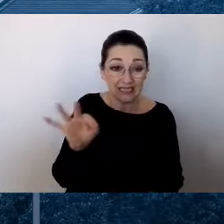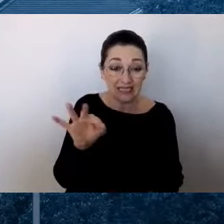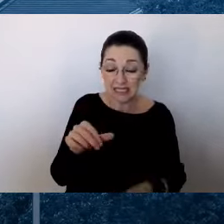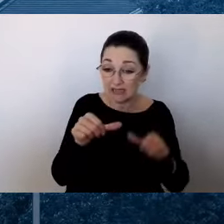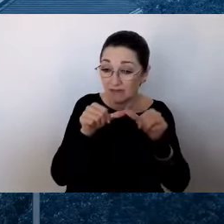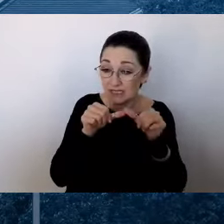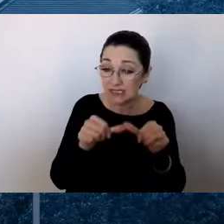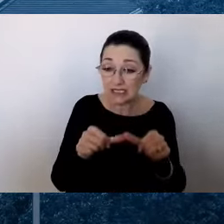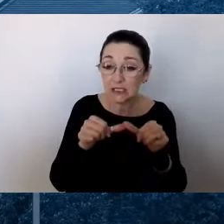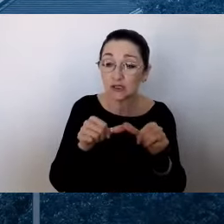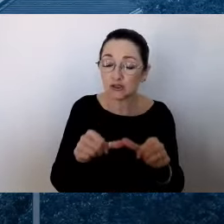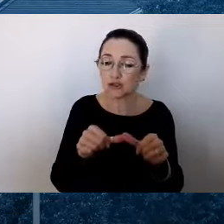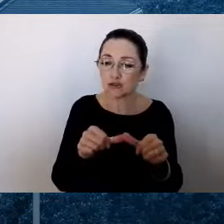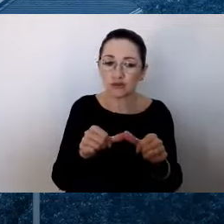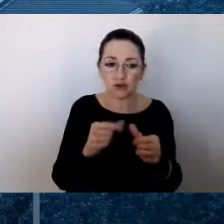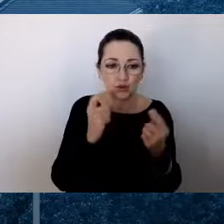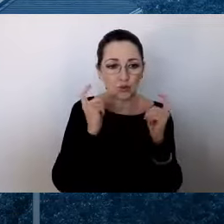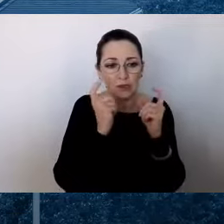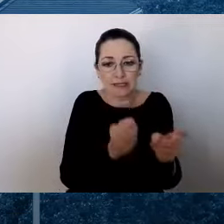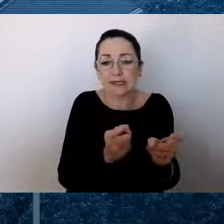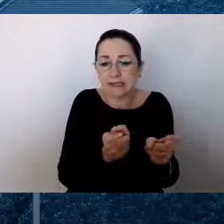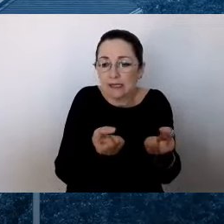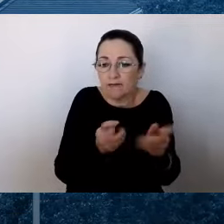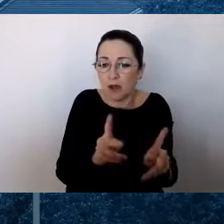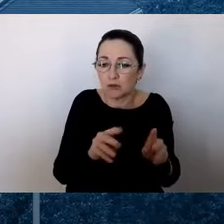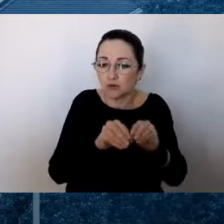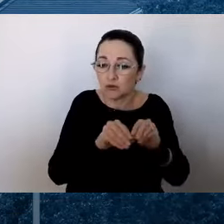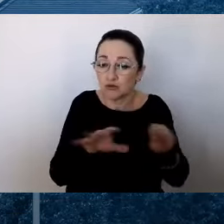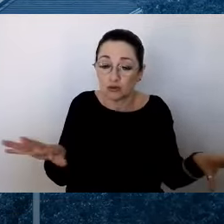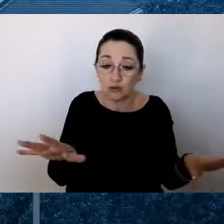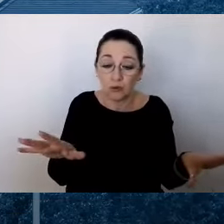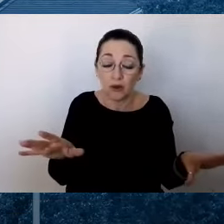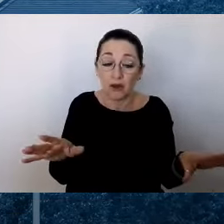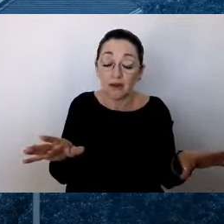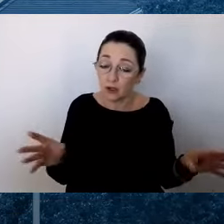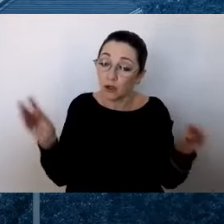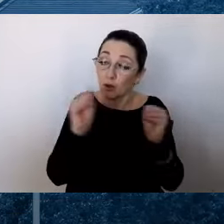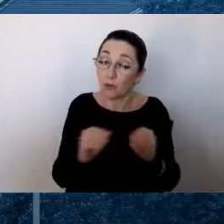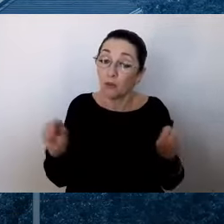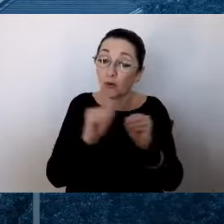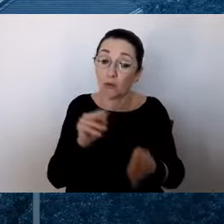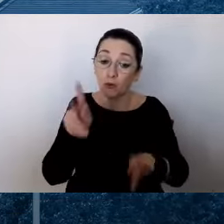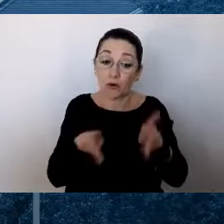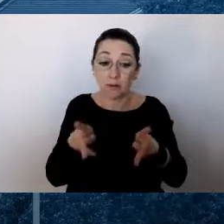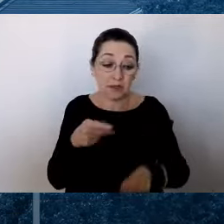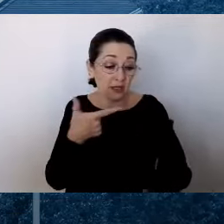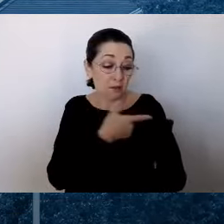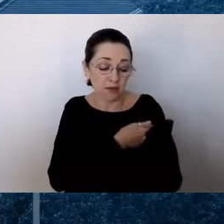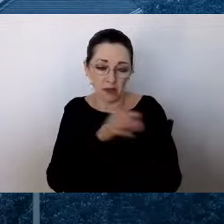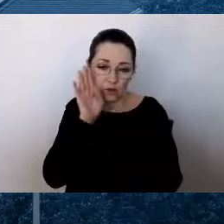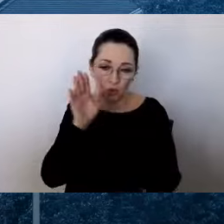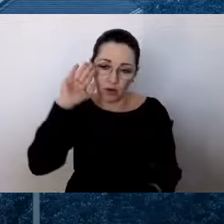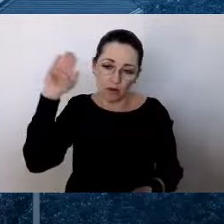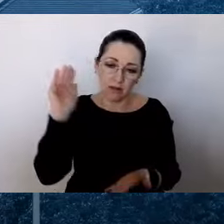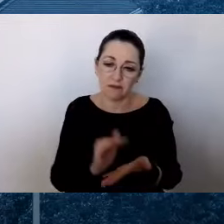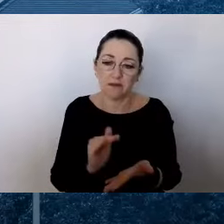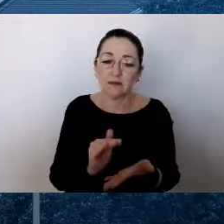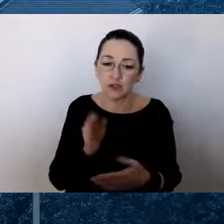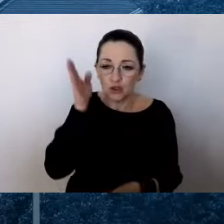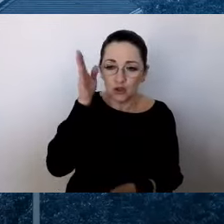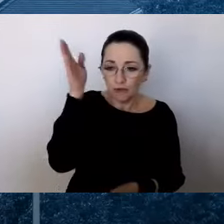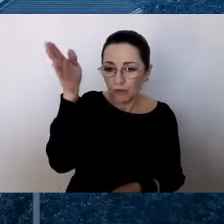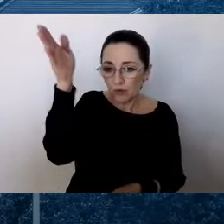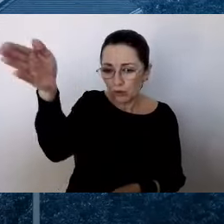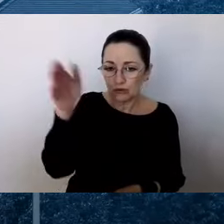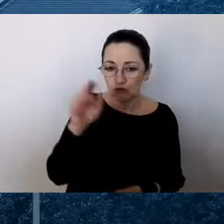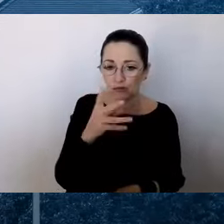have so many opportunities to spread. So getting more people vaccinated will help decrease future